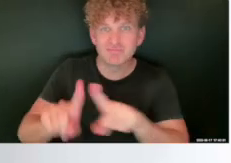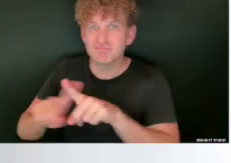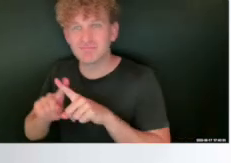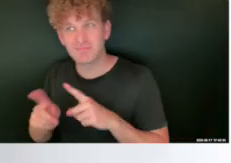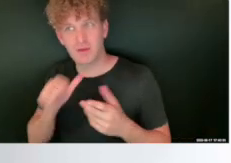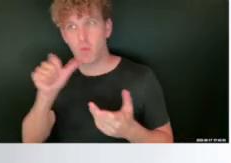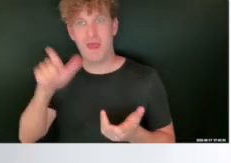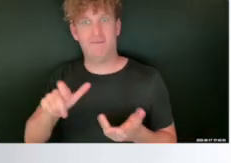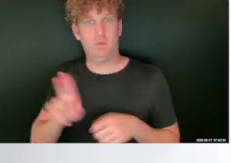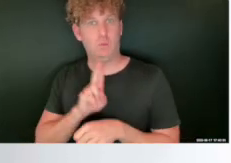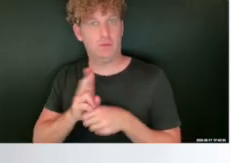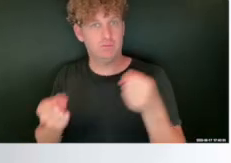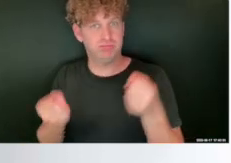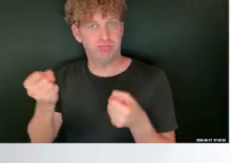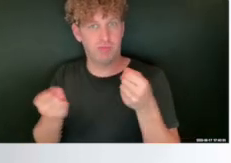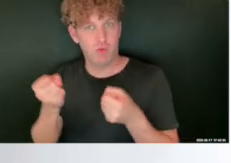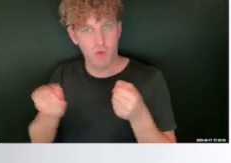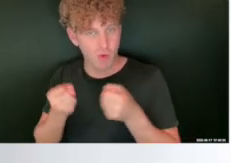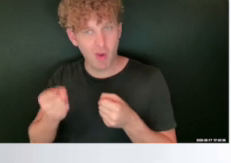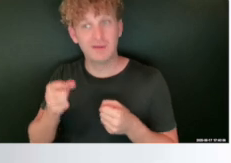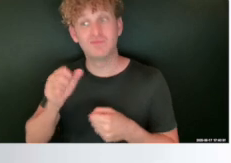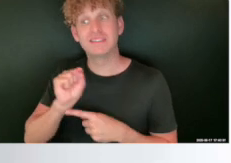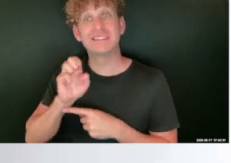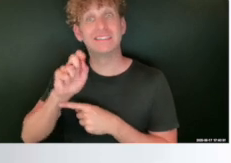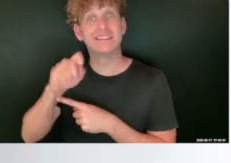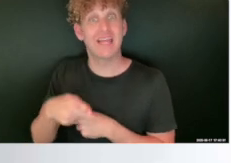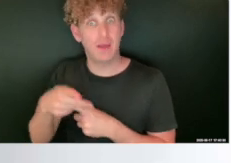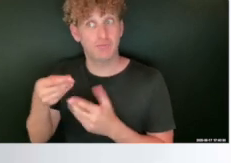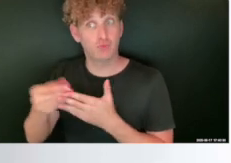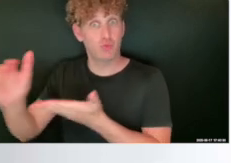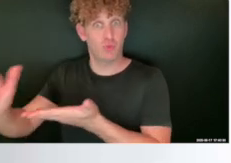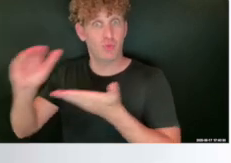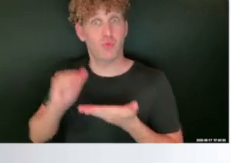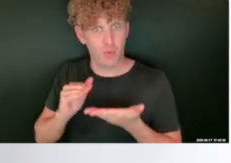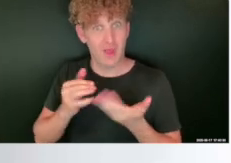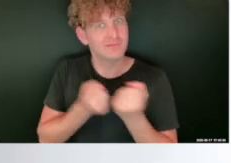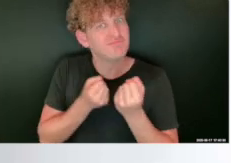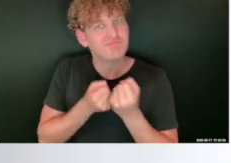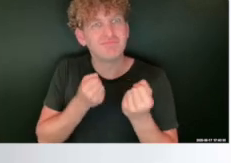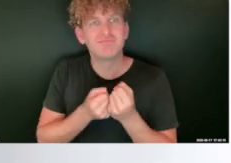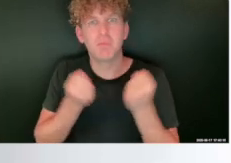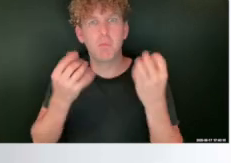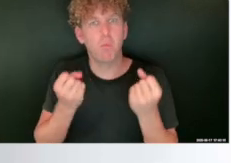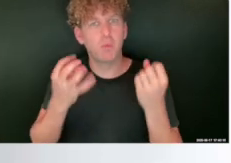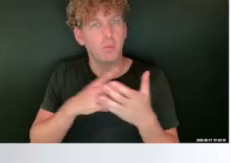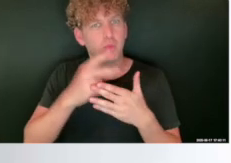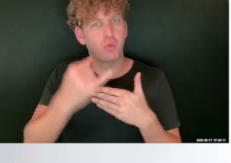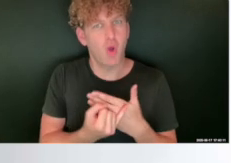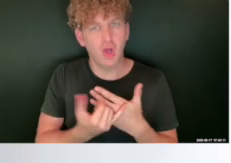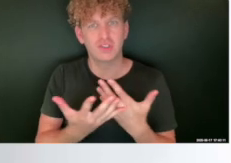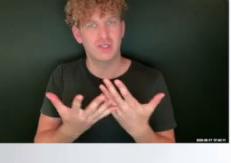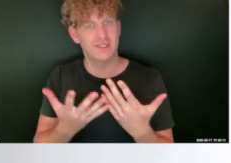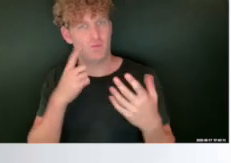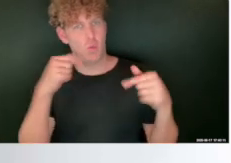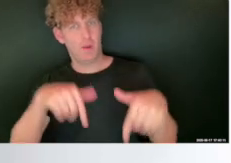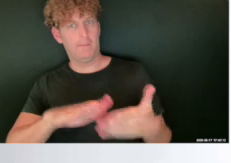feedback, analysis of past applications, and outreach may shape program priorities for a future solicitation.